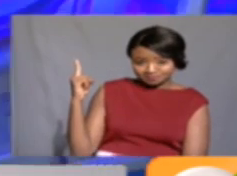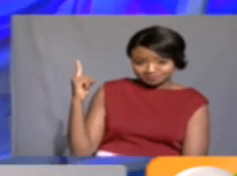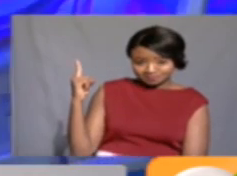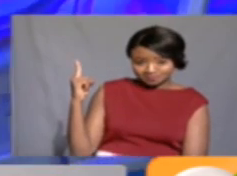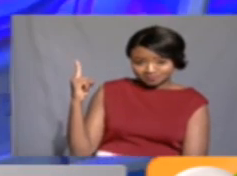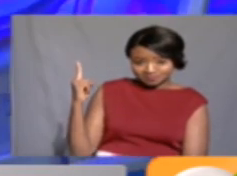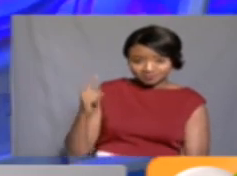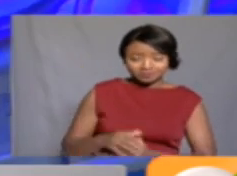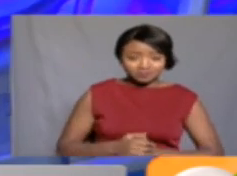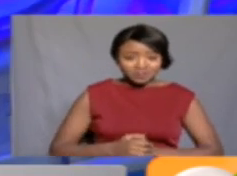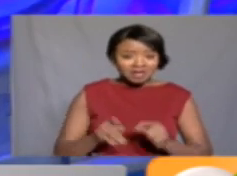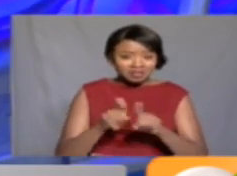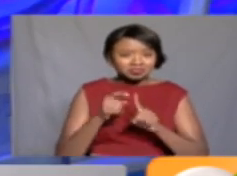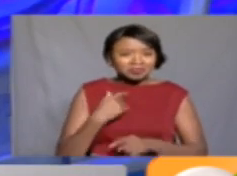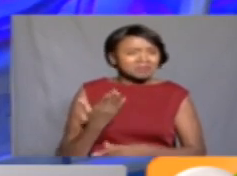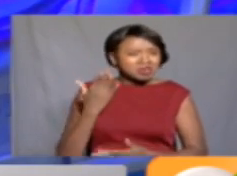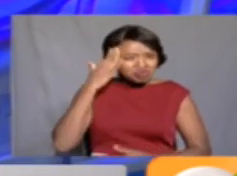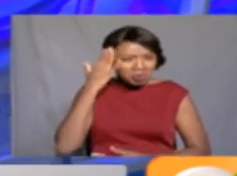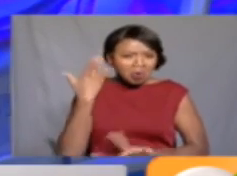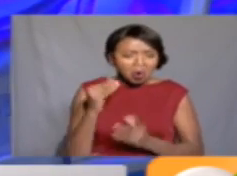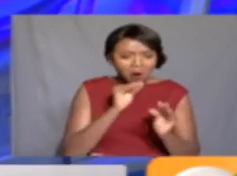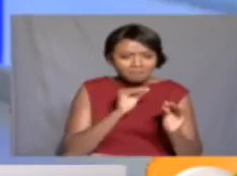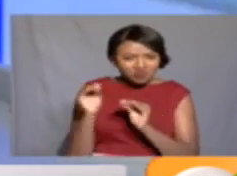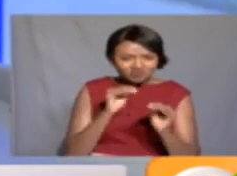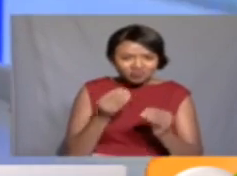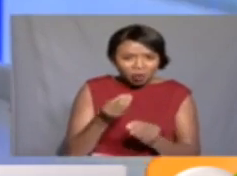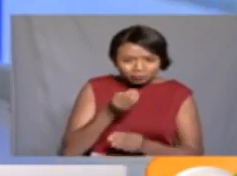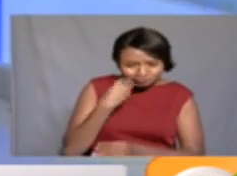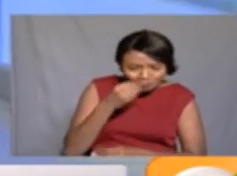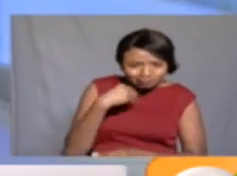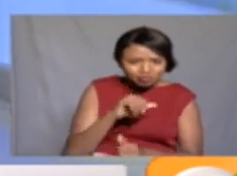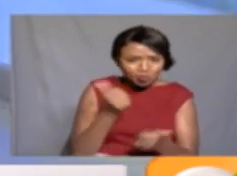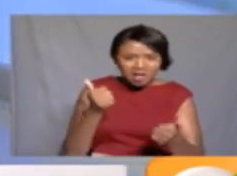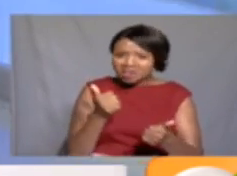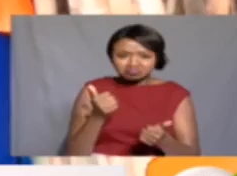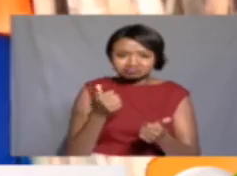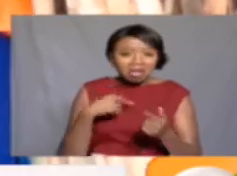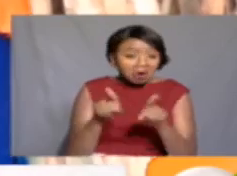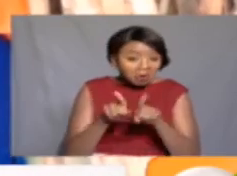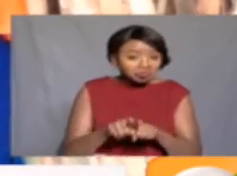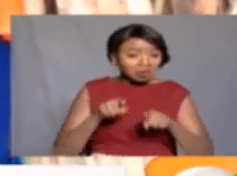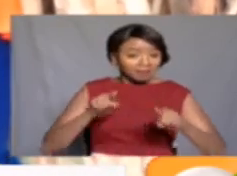associated with impaired consciousness and inability to feed, as well as convulsions.